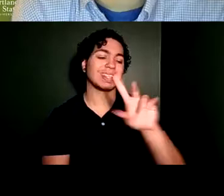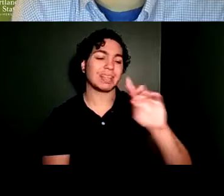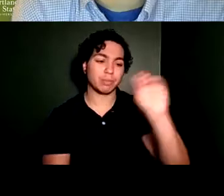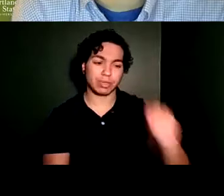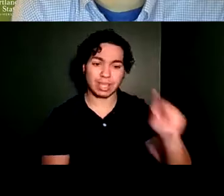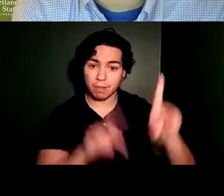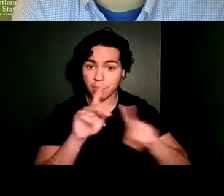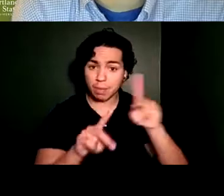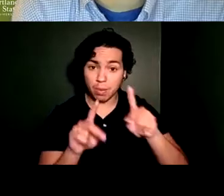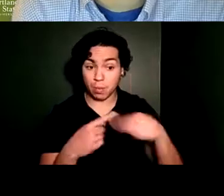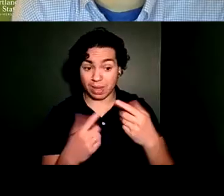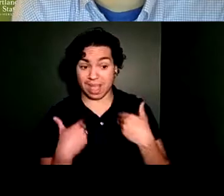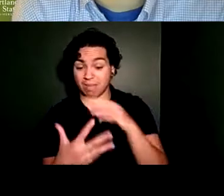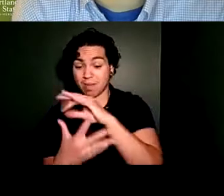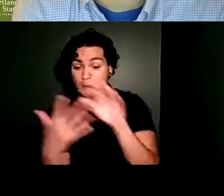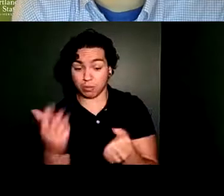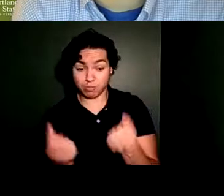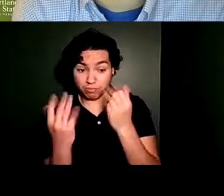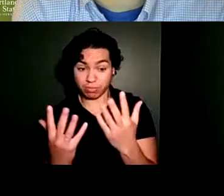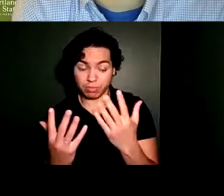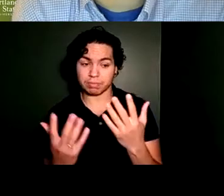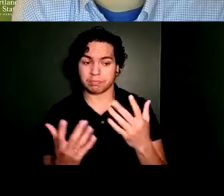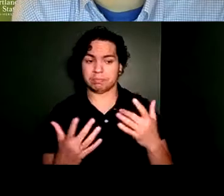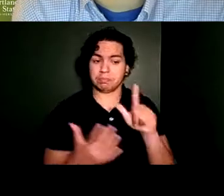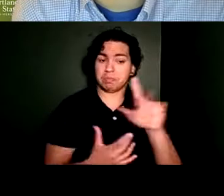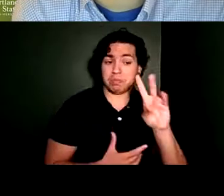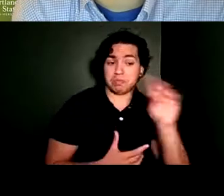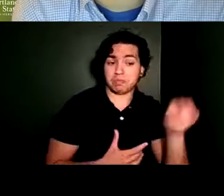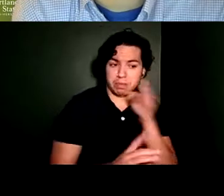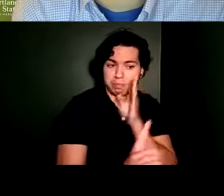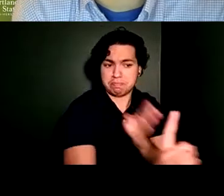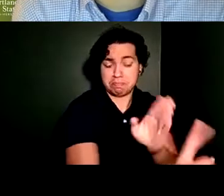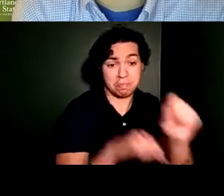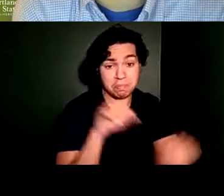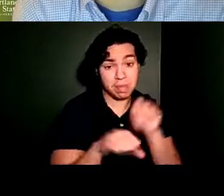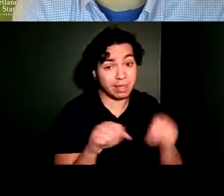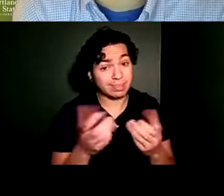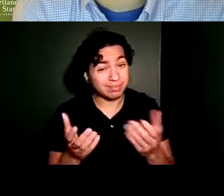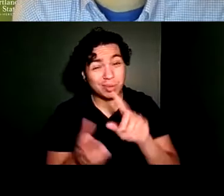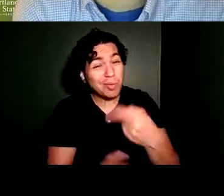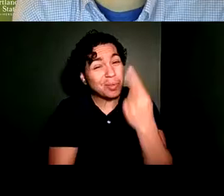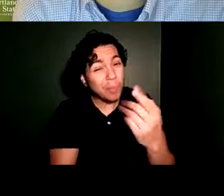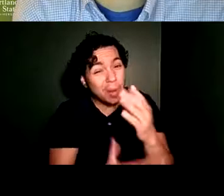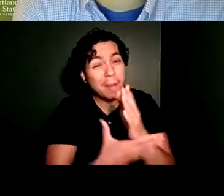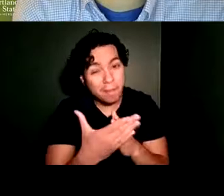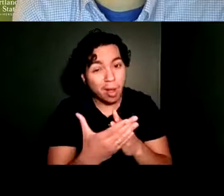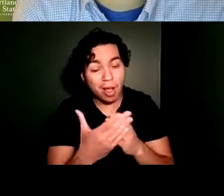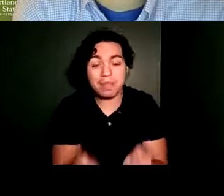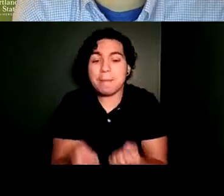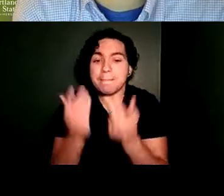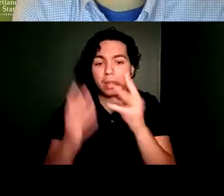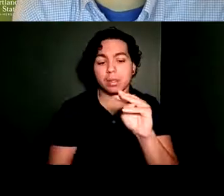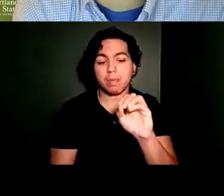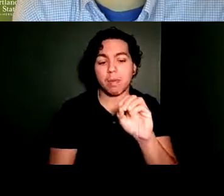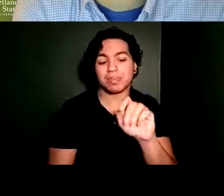multiple options, only 27% of people tend to go for bikes. And so that's only one part of the multimodality